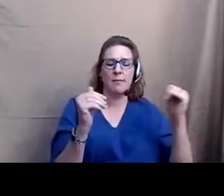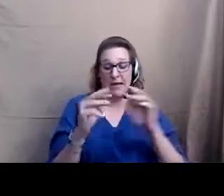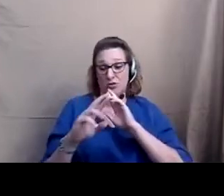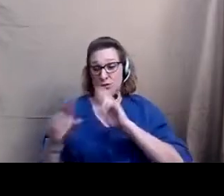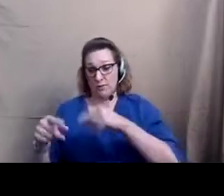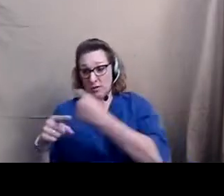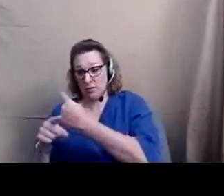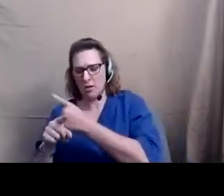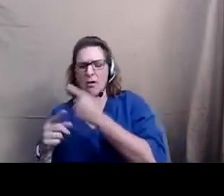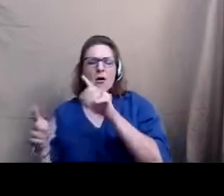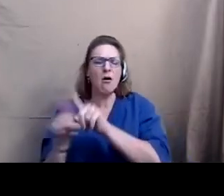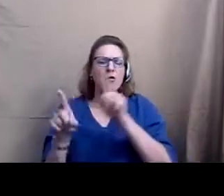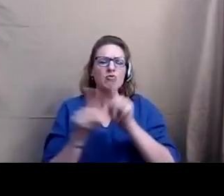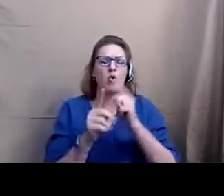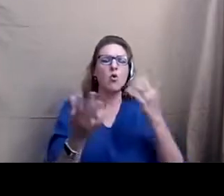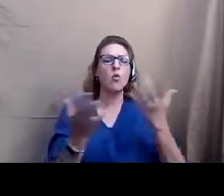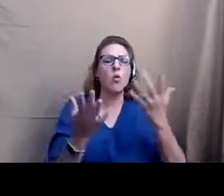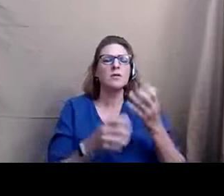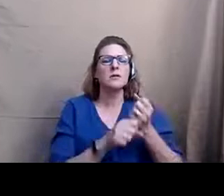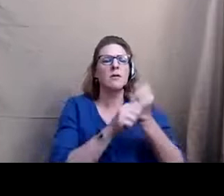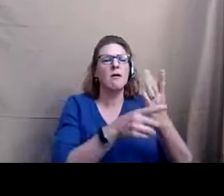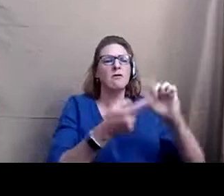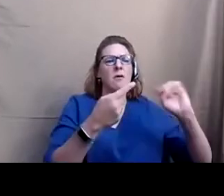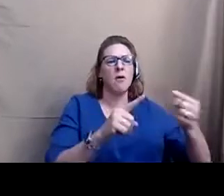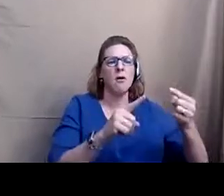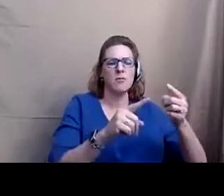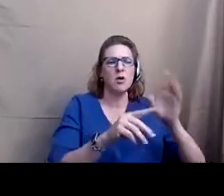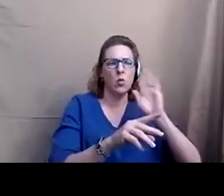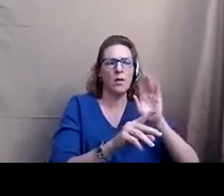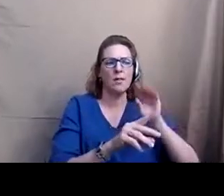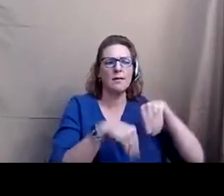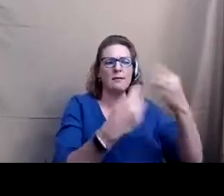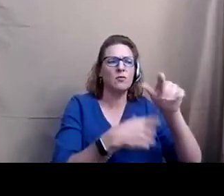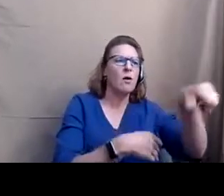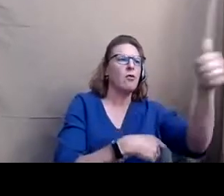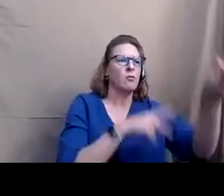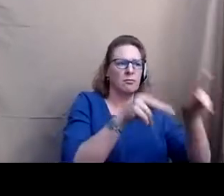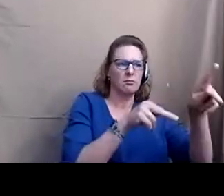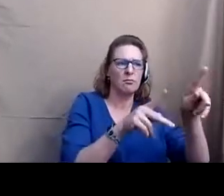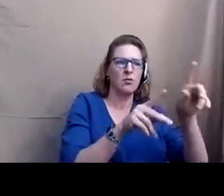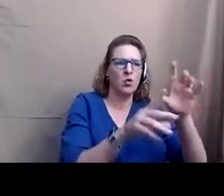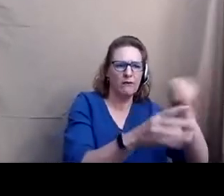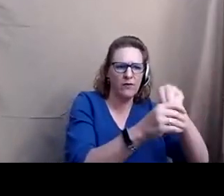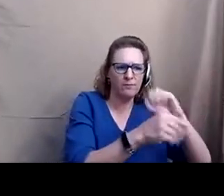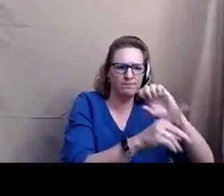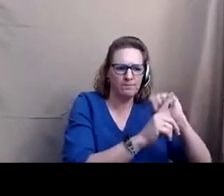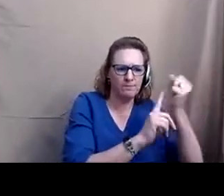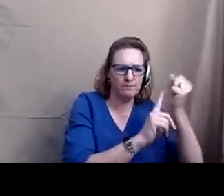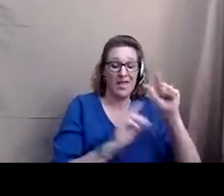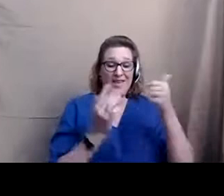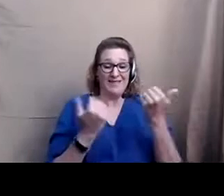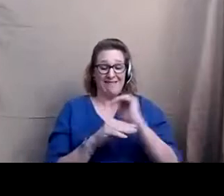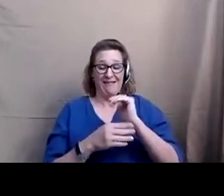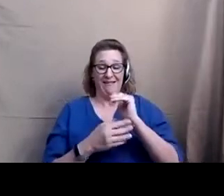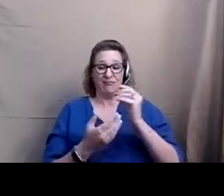it perpetuates or inflicts on others. Tonight's conversation should encourage all of us to think about